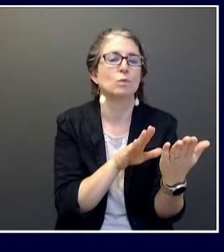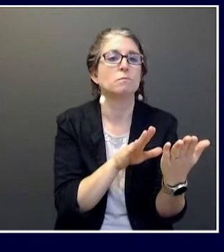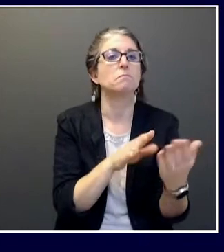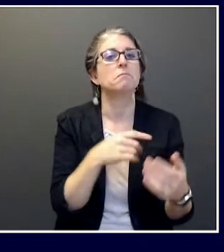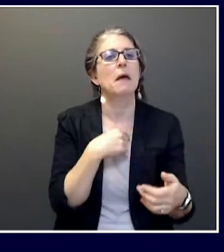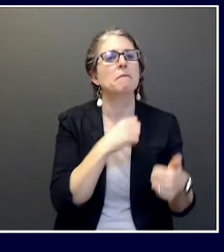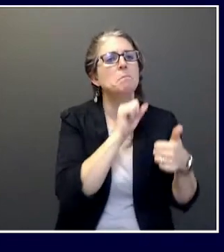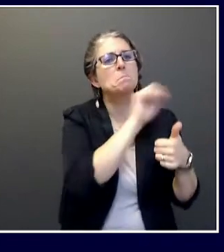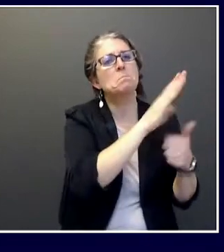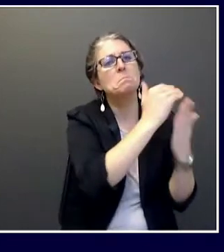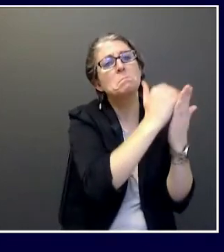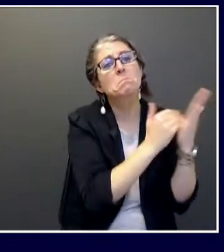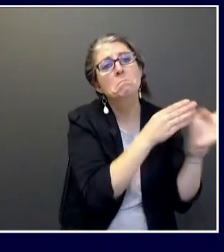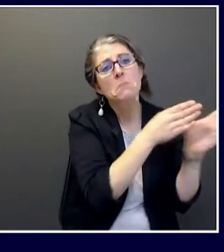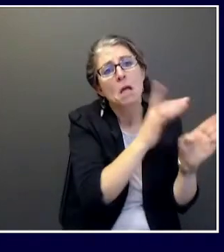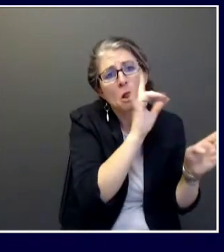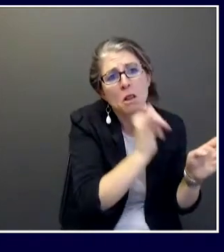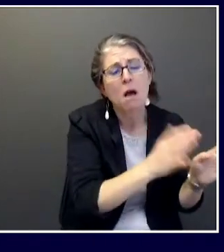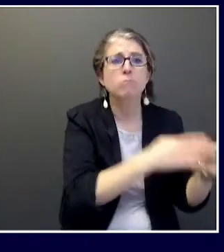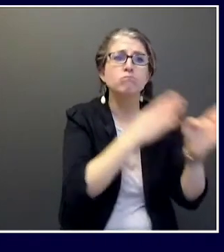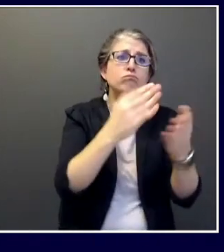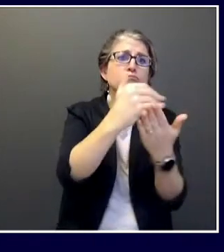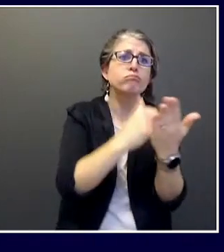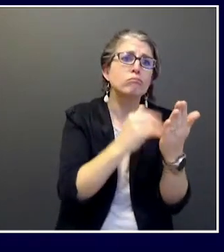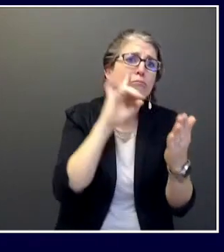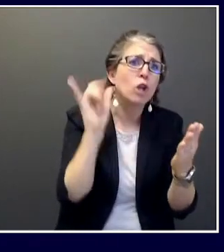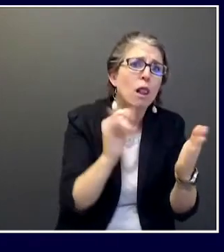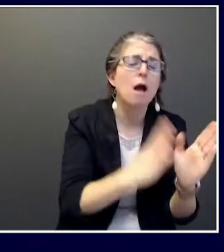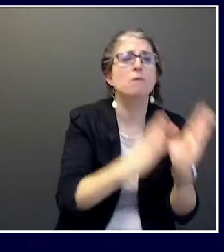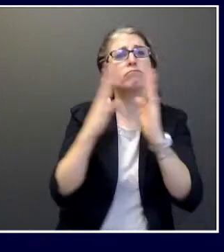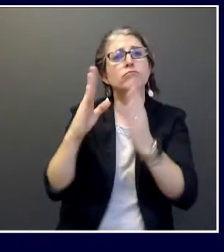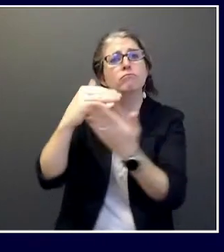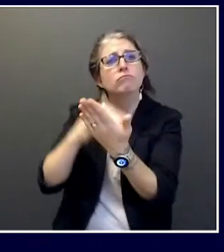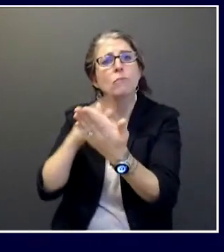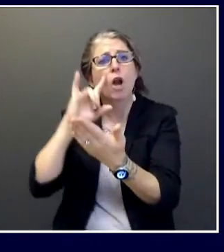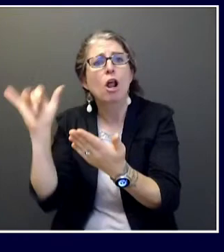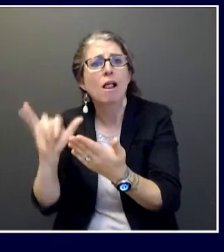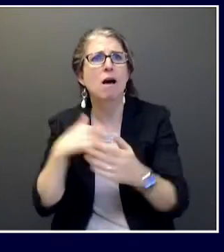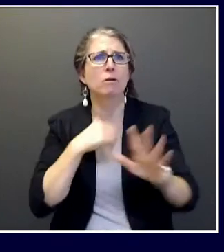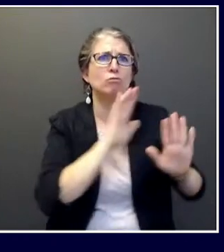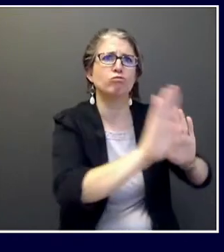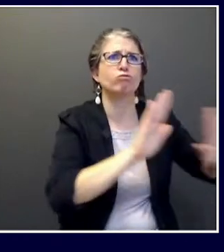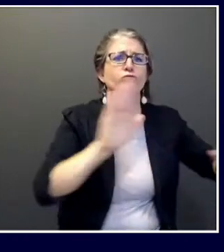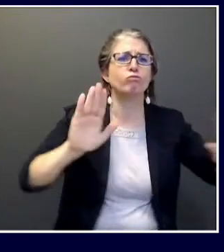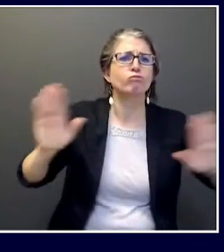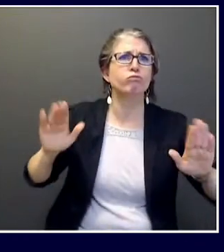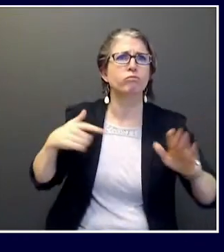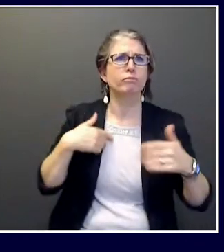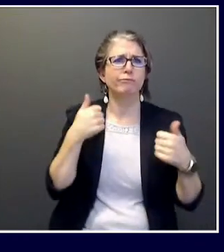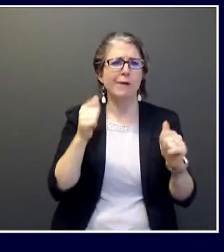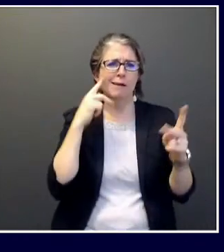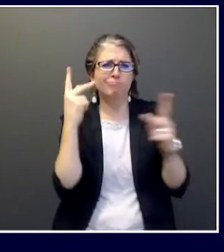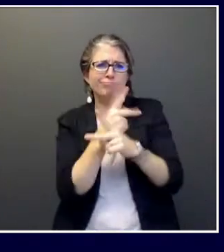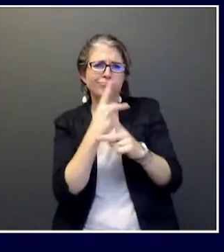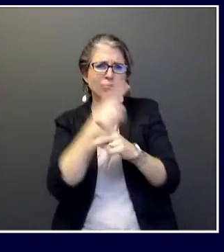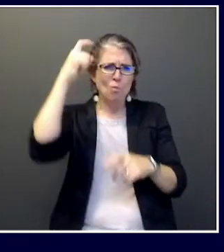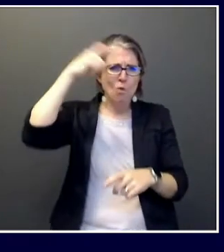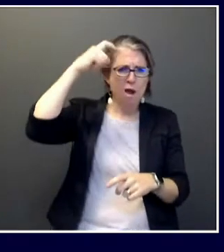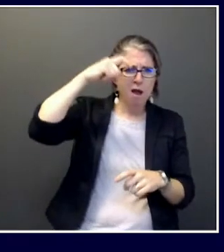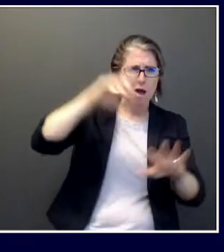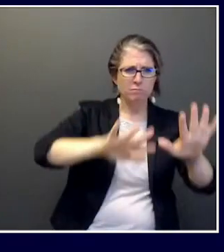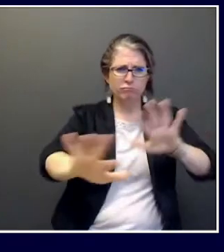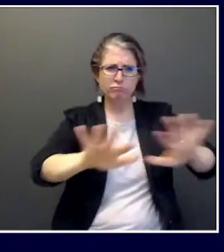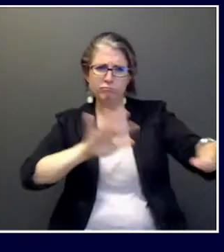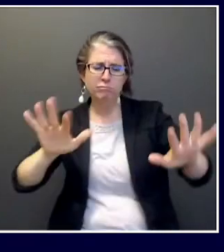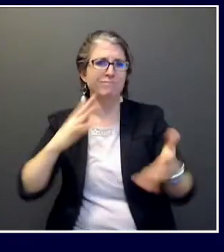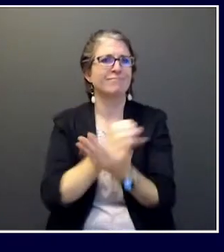to ensure that the staff that are there are maximally used, and how they bring people on in the short run? 2 is the financial support. I mean,